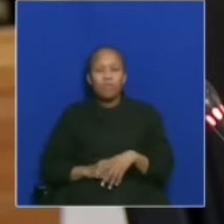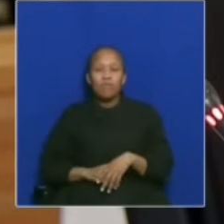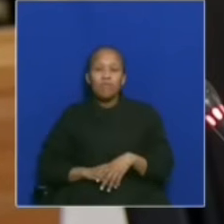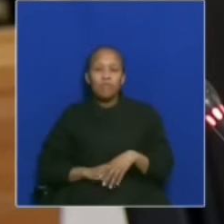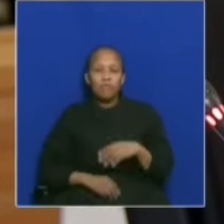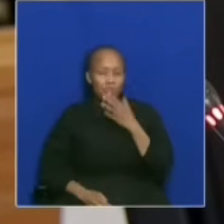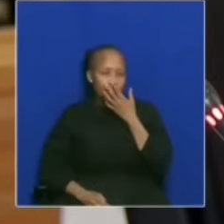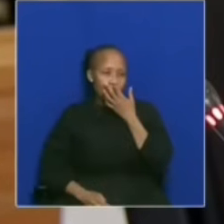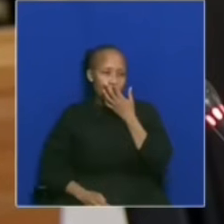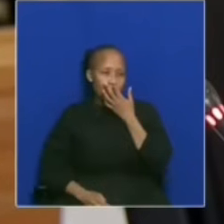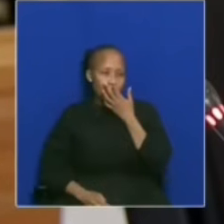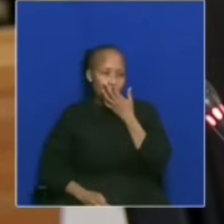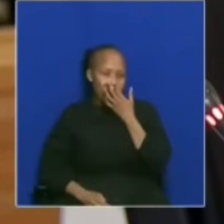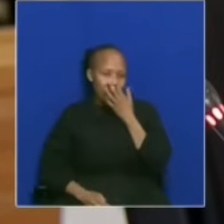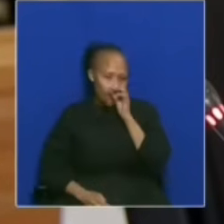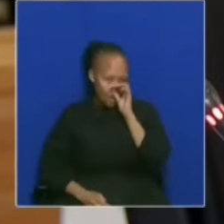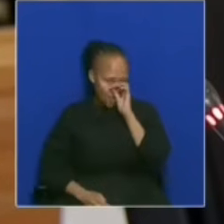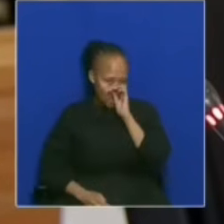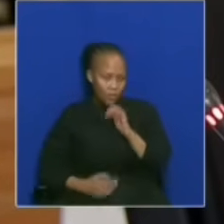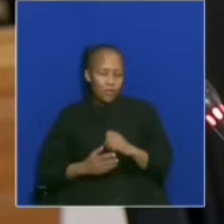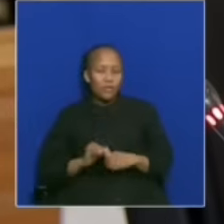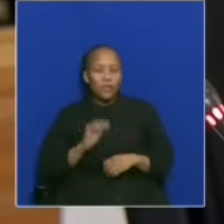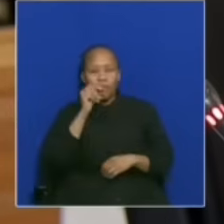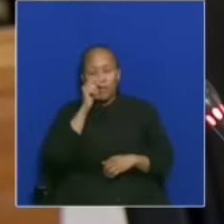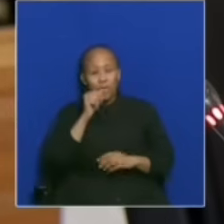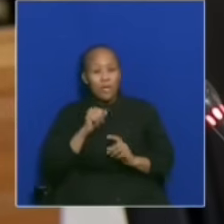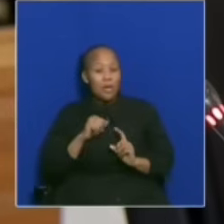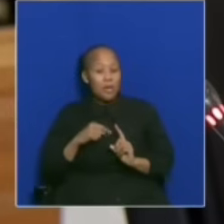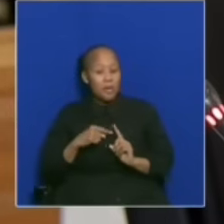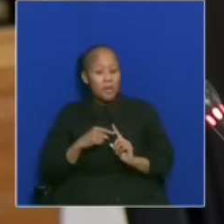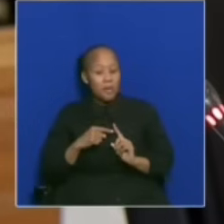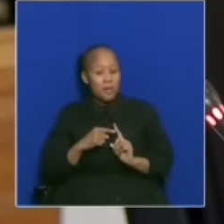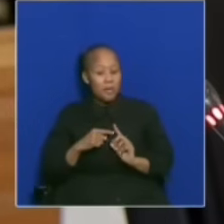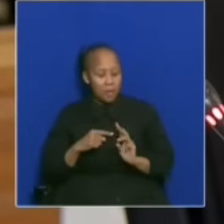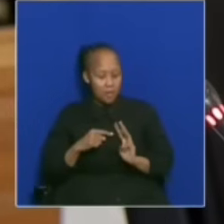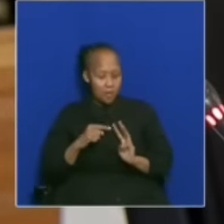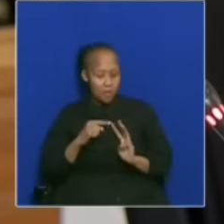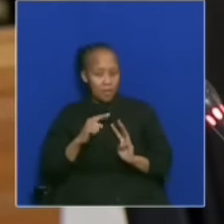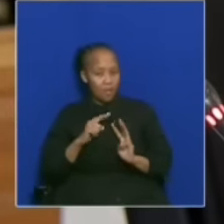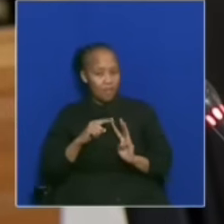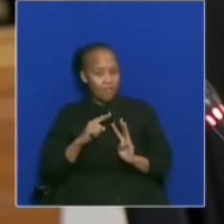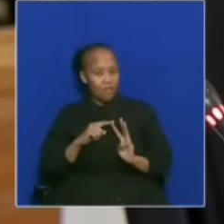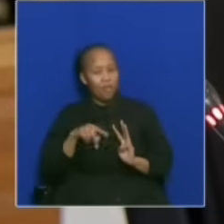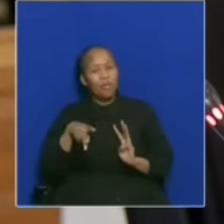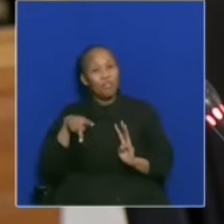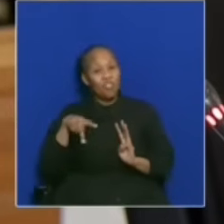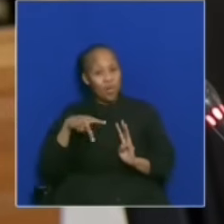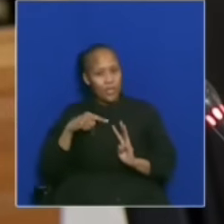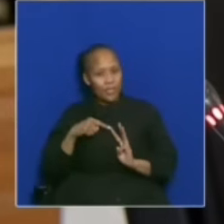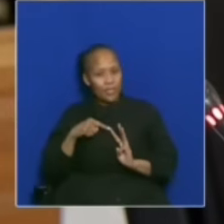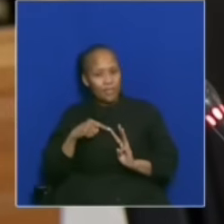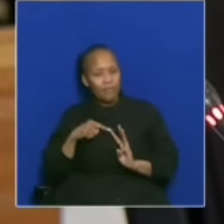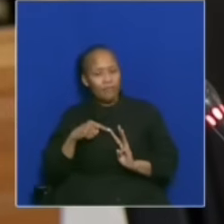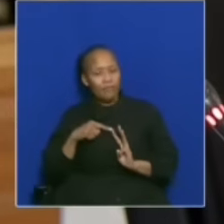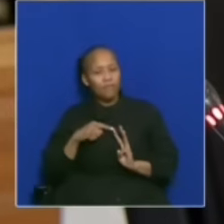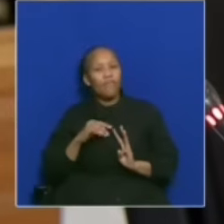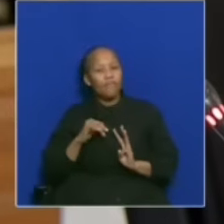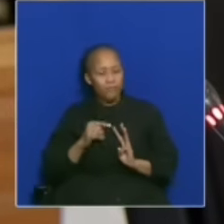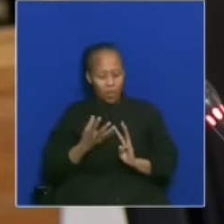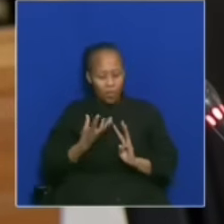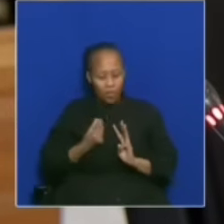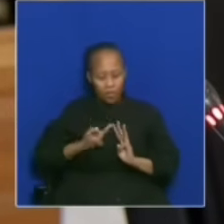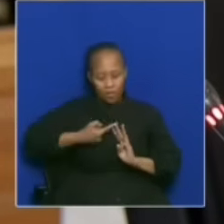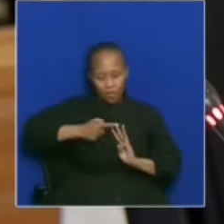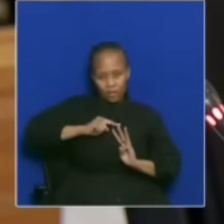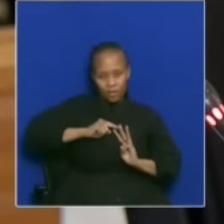Now, what Mr. Ptorius was doing with Mr. Sayed is